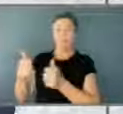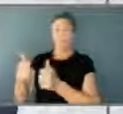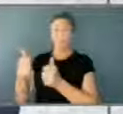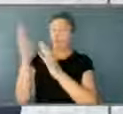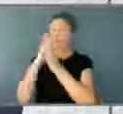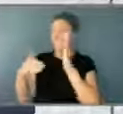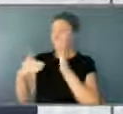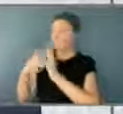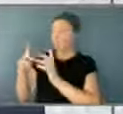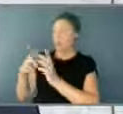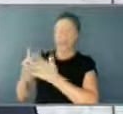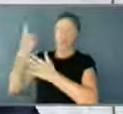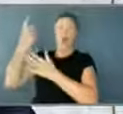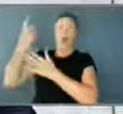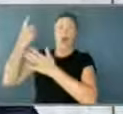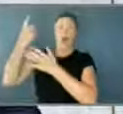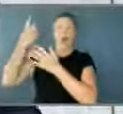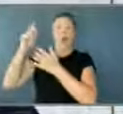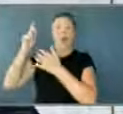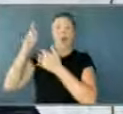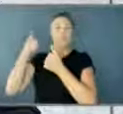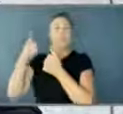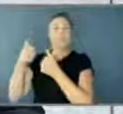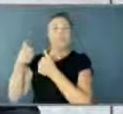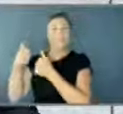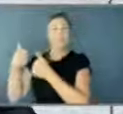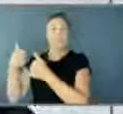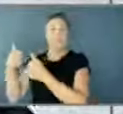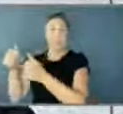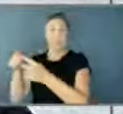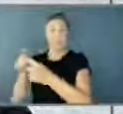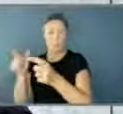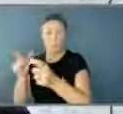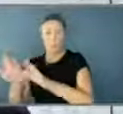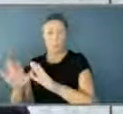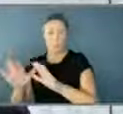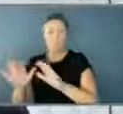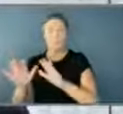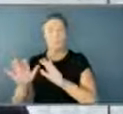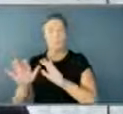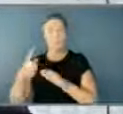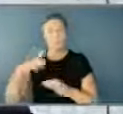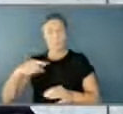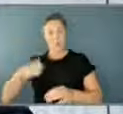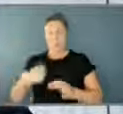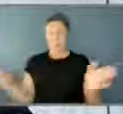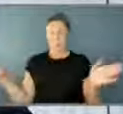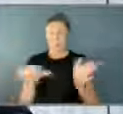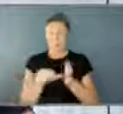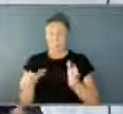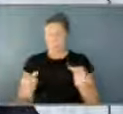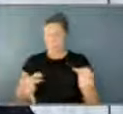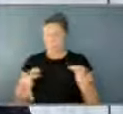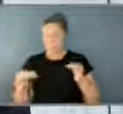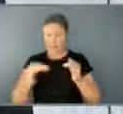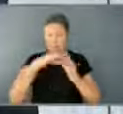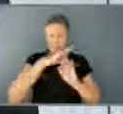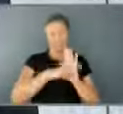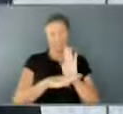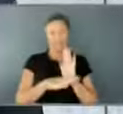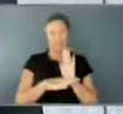theirs without those risks being manifest. And the systems have held up extremely well. And so I've asked for